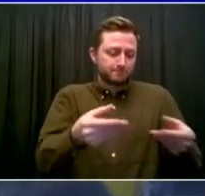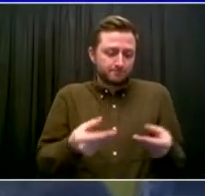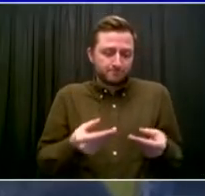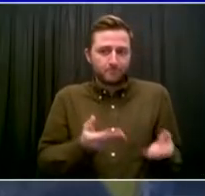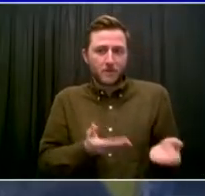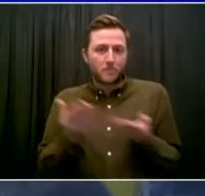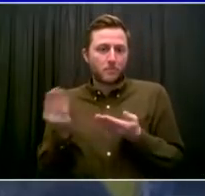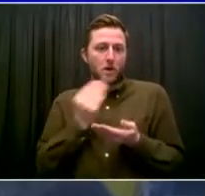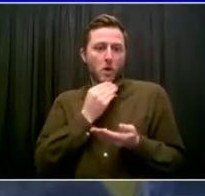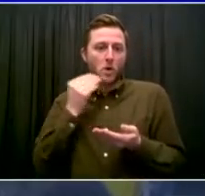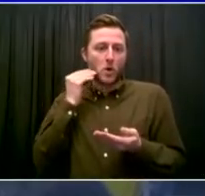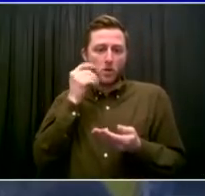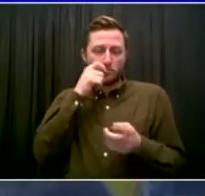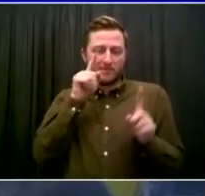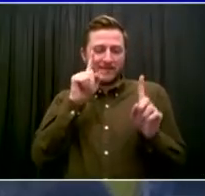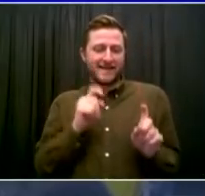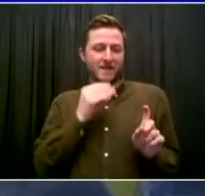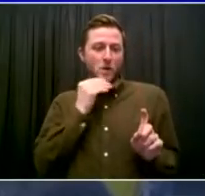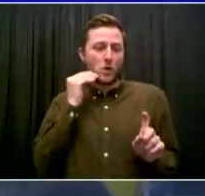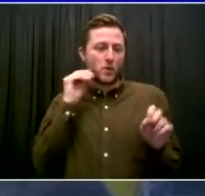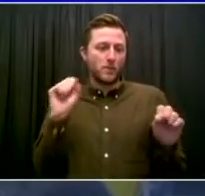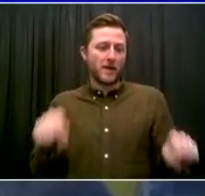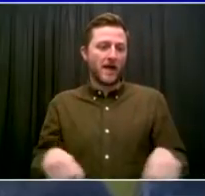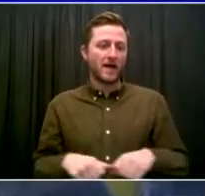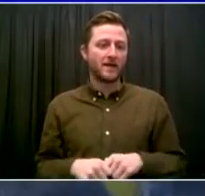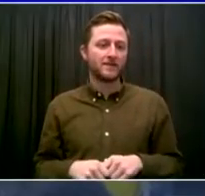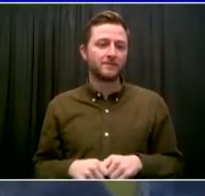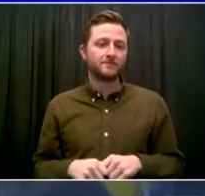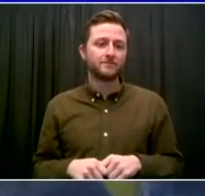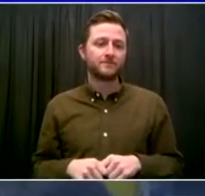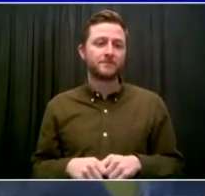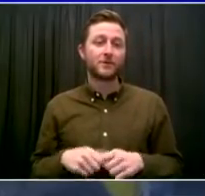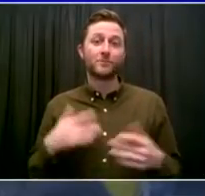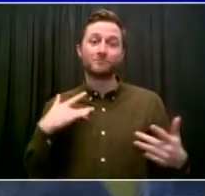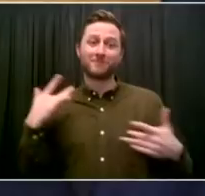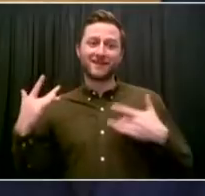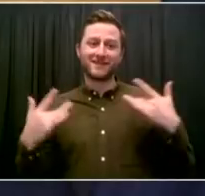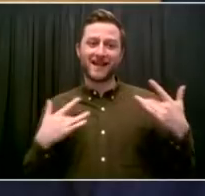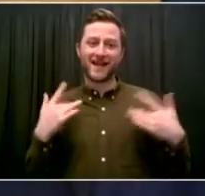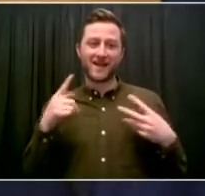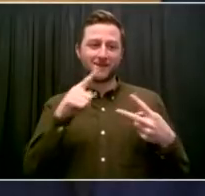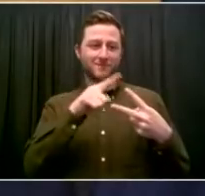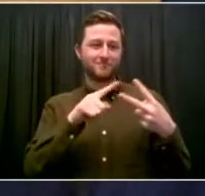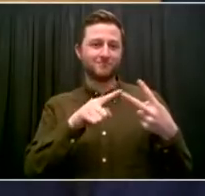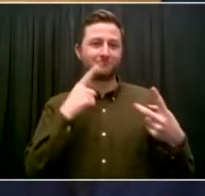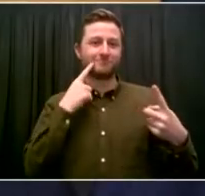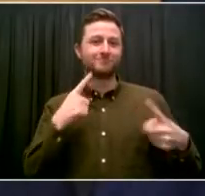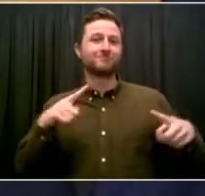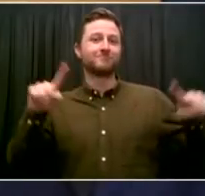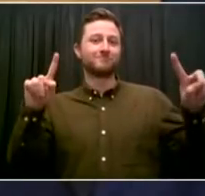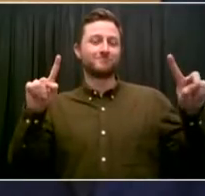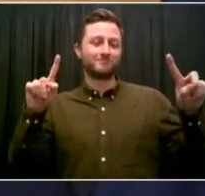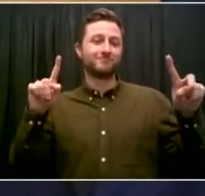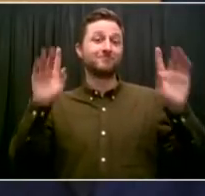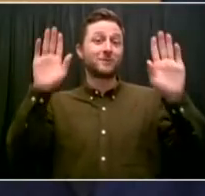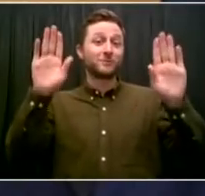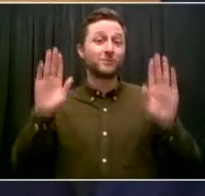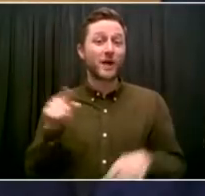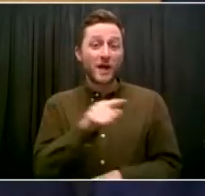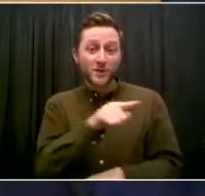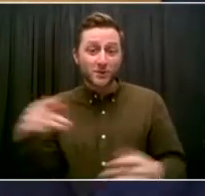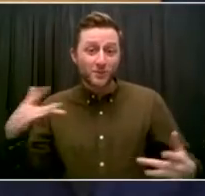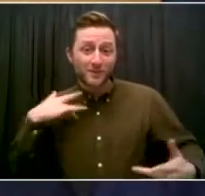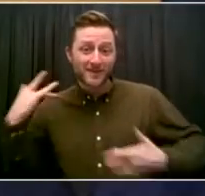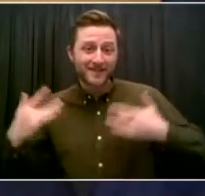we move forward. And so I'm excited about what we have accomplished. And you should be excited, New Yorkers. on what we were able to